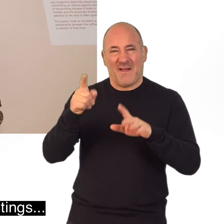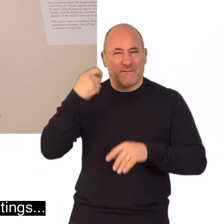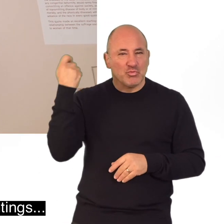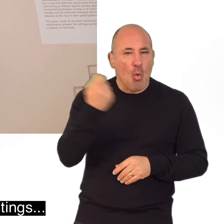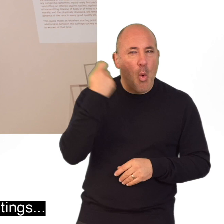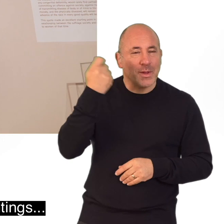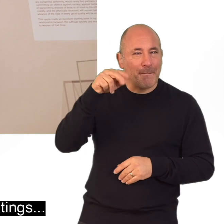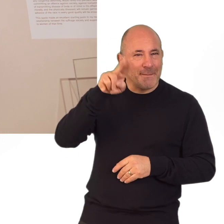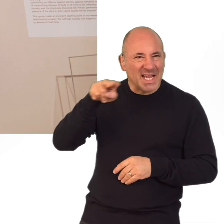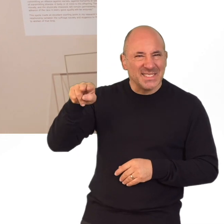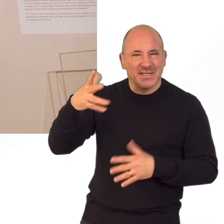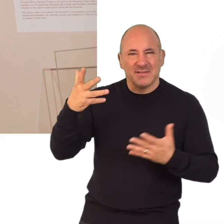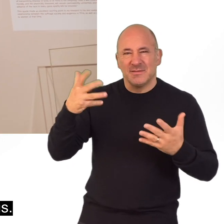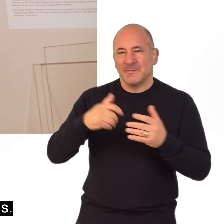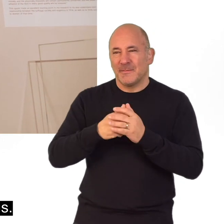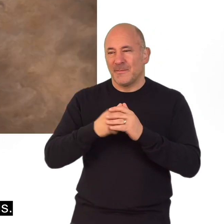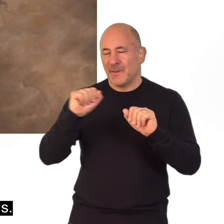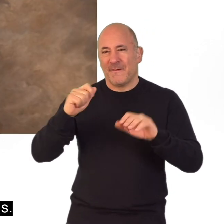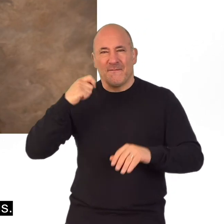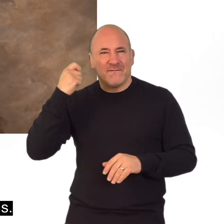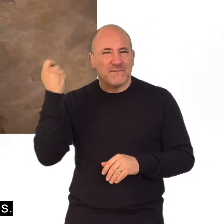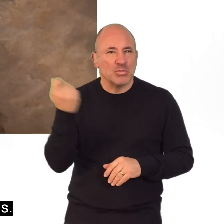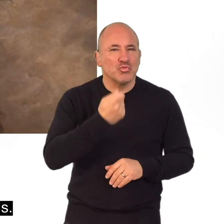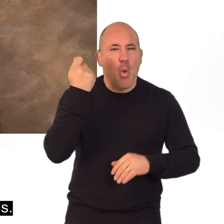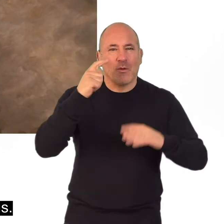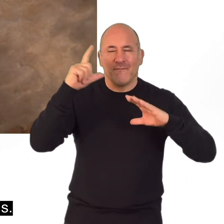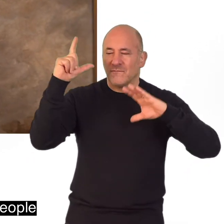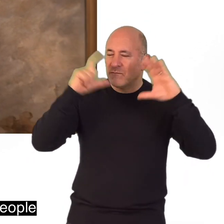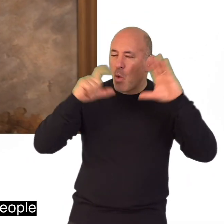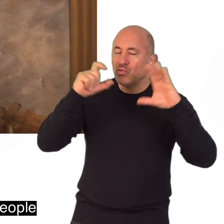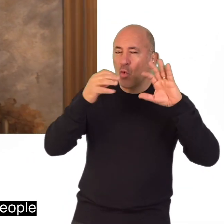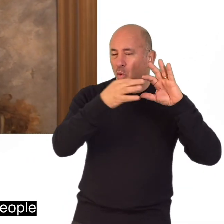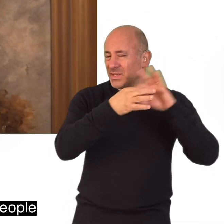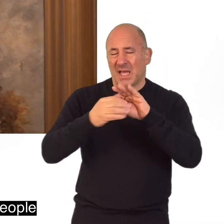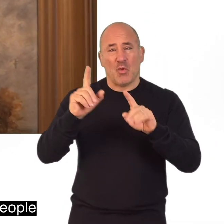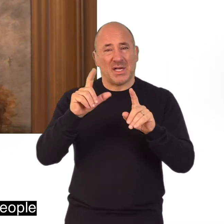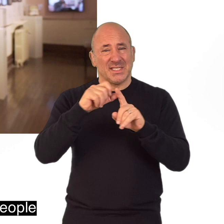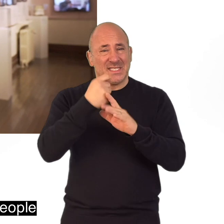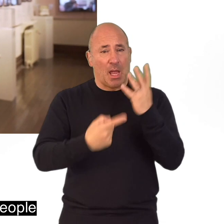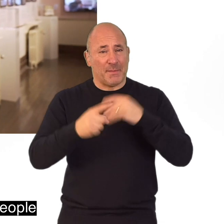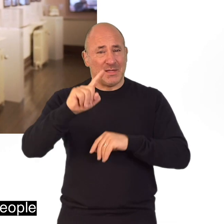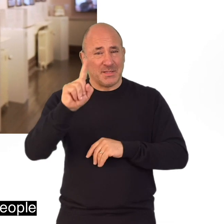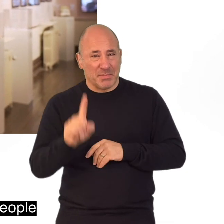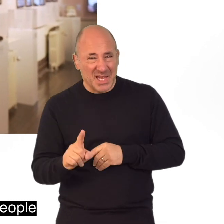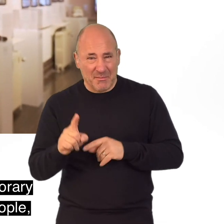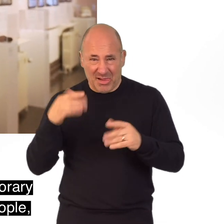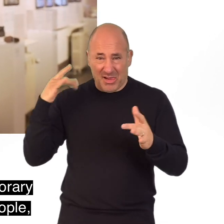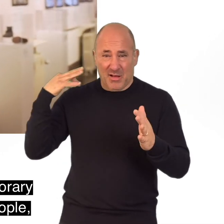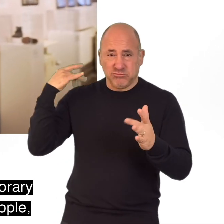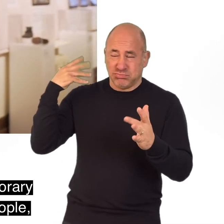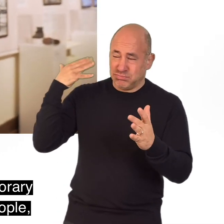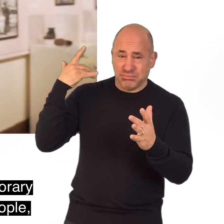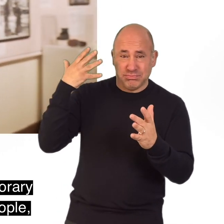Victorian paintings, Jack studies period paintings, Victorian photographs of disabled people,